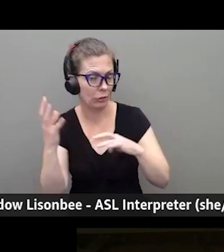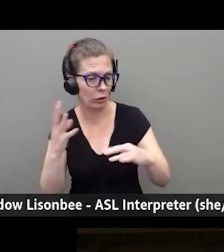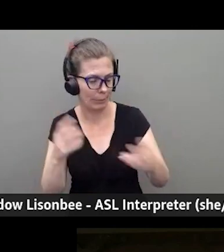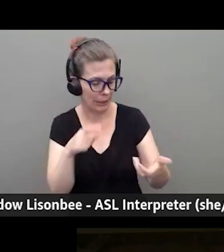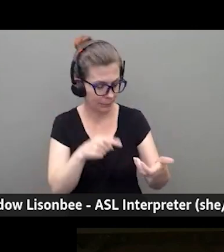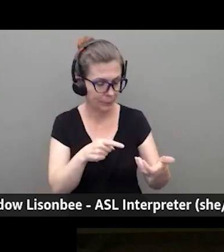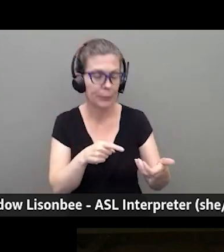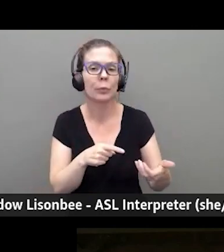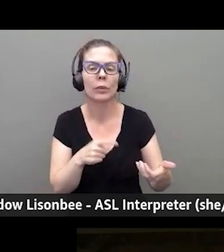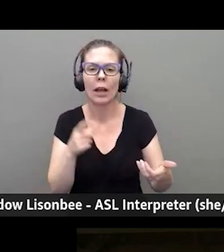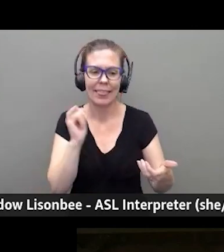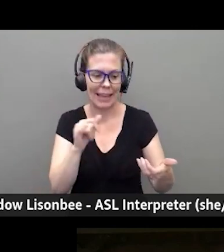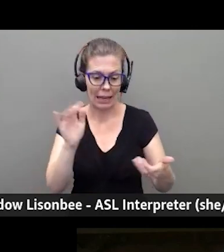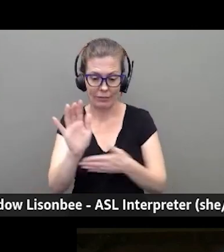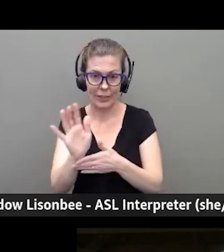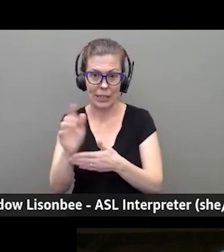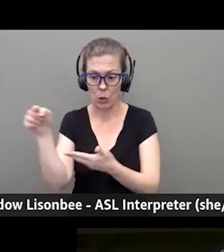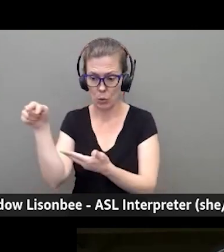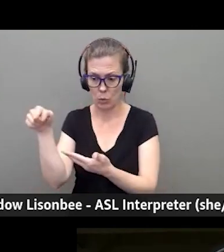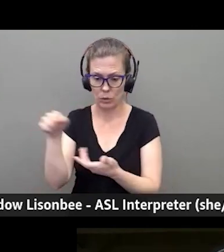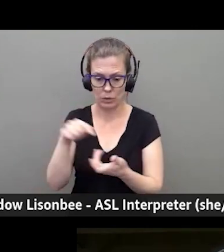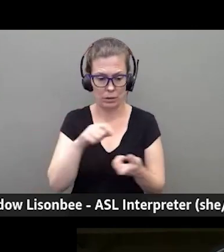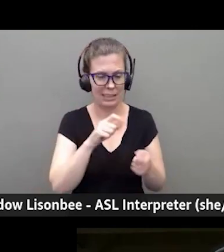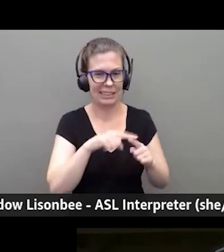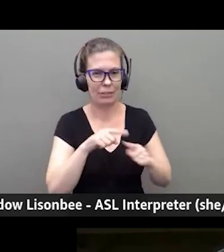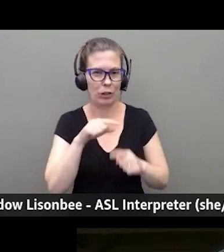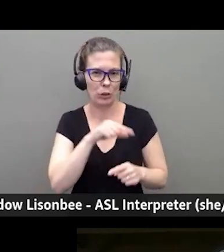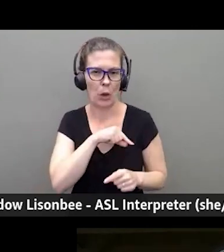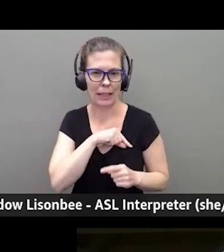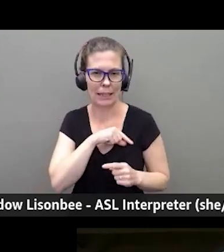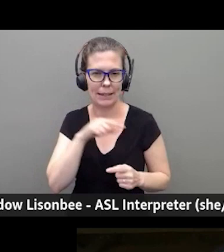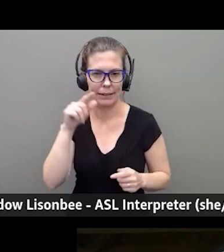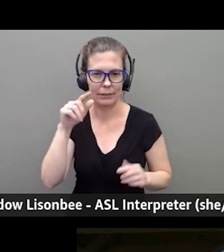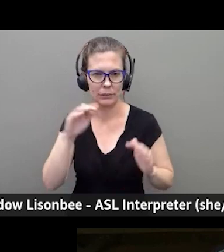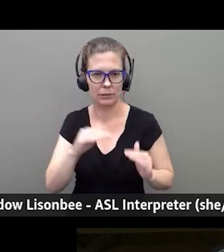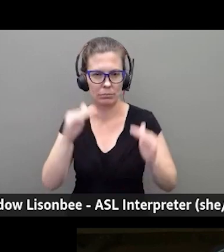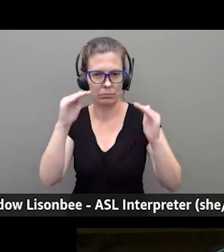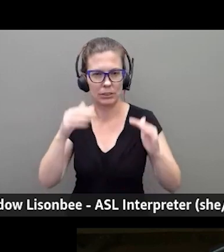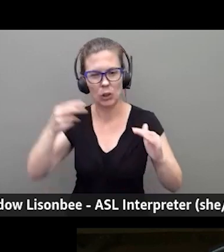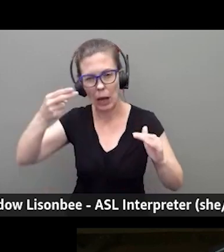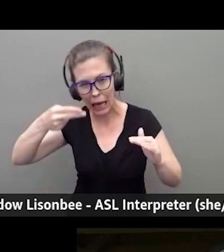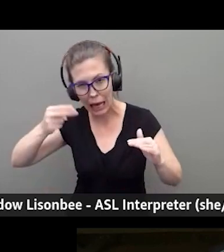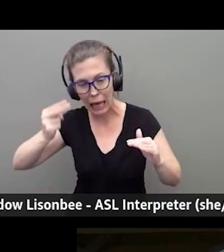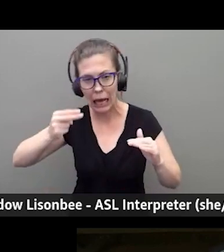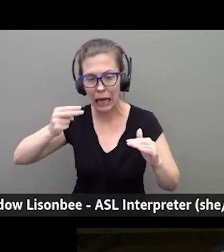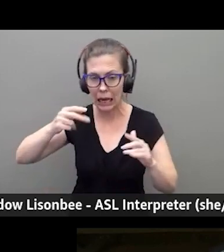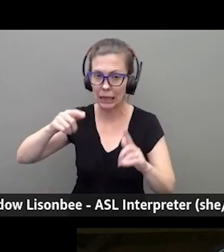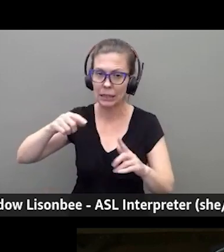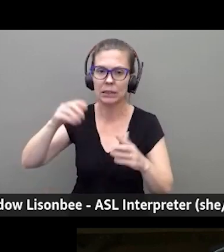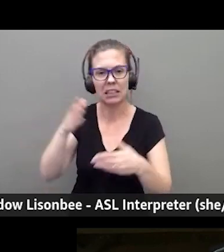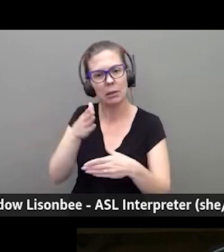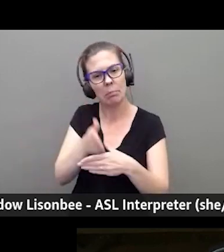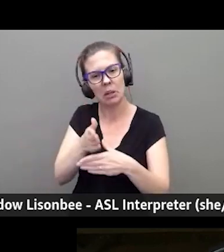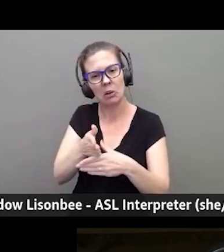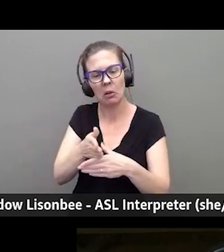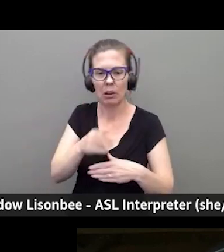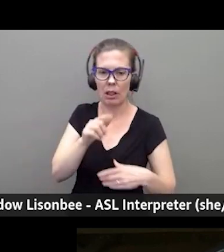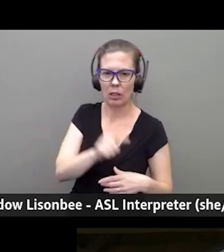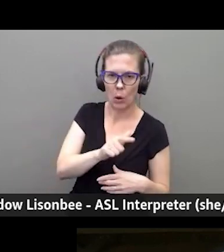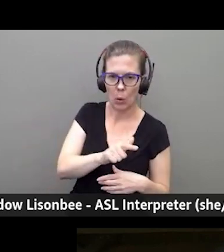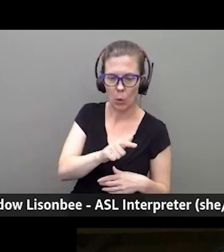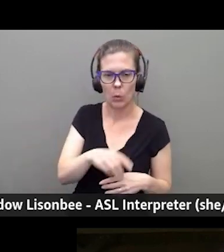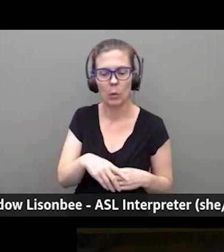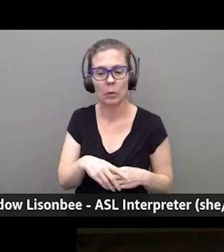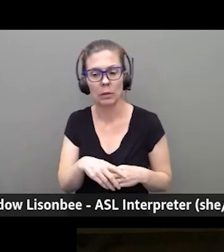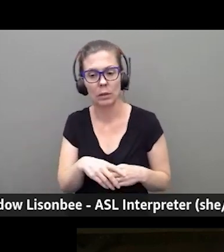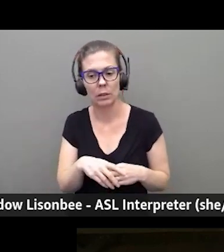we take that video and we turn it into a bunch of different qualities. So you get like your highest quality, you get like a middle quality, a low quality,